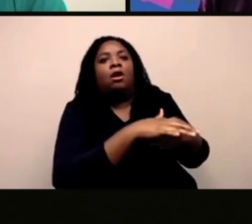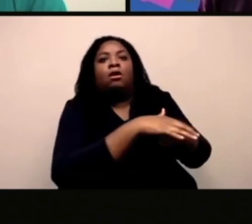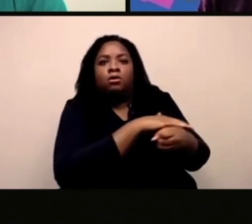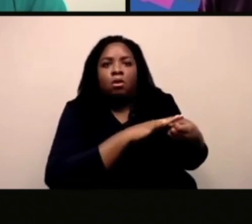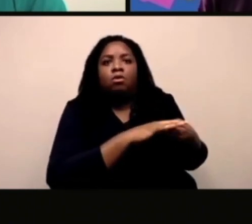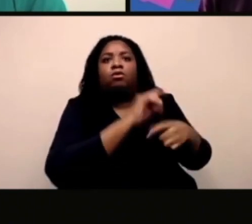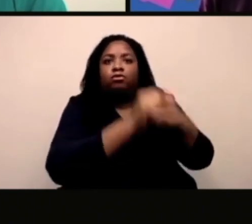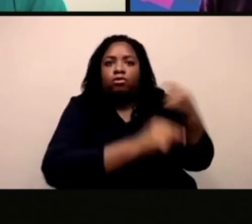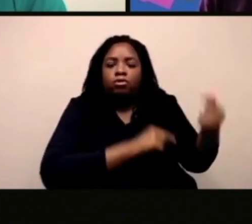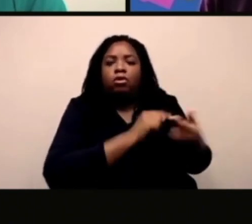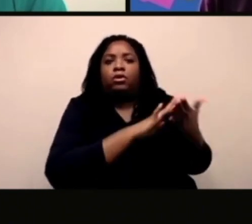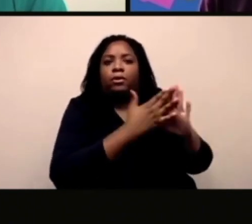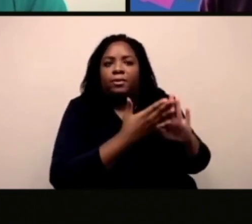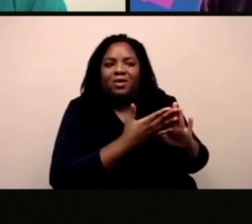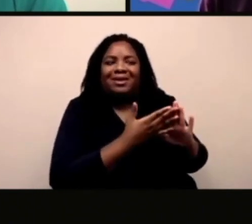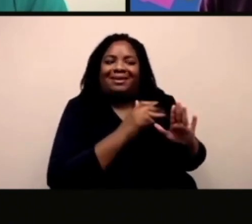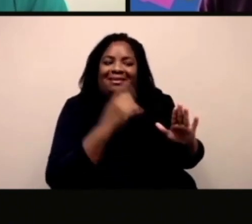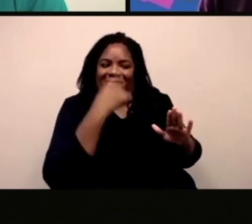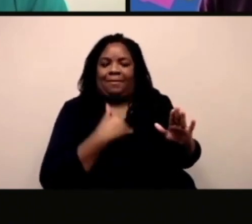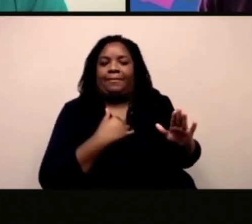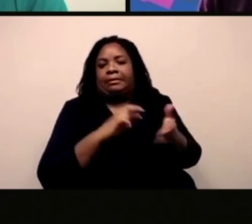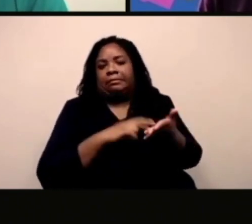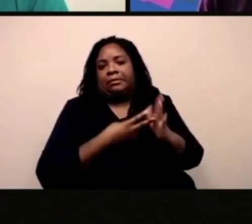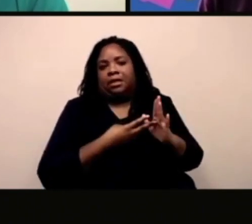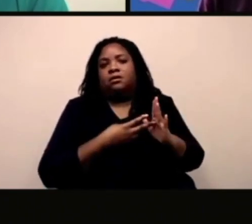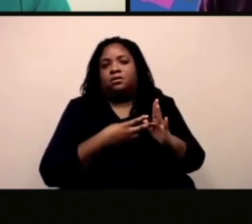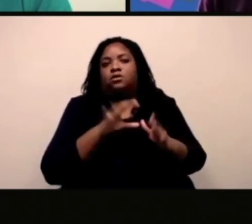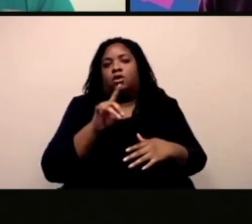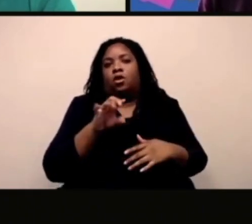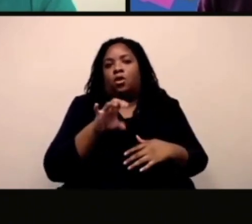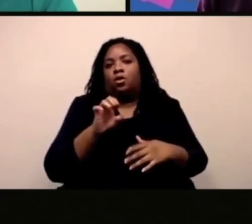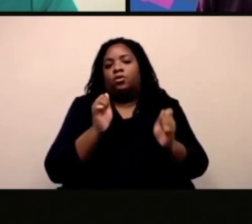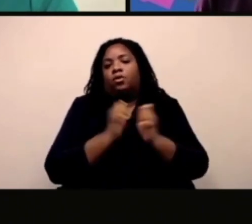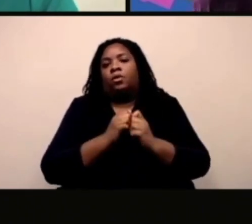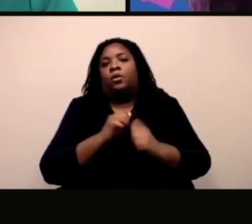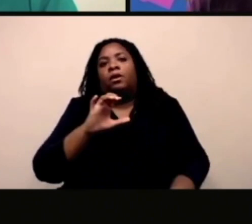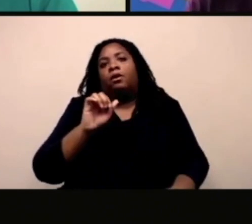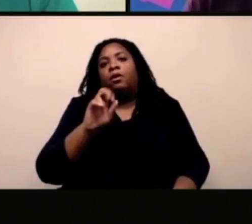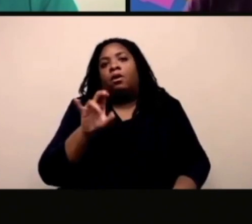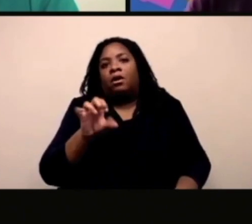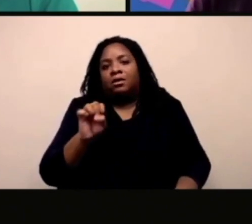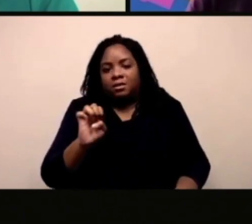community is coding for a cause for me. Absolutely. And Victor?